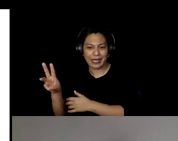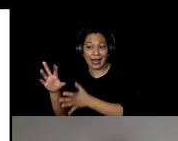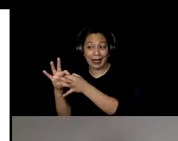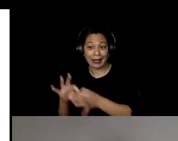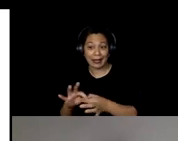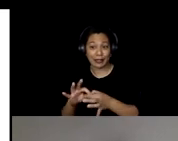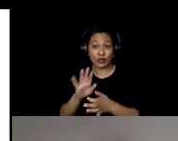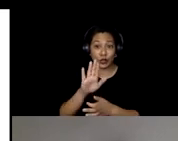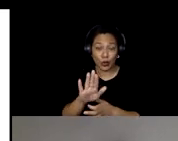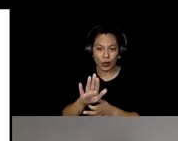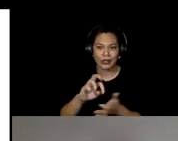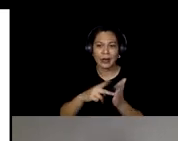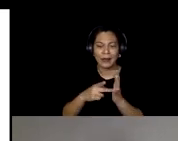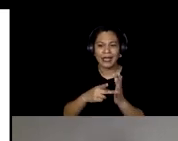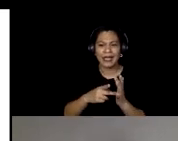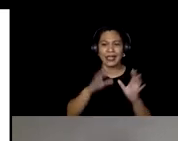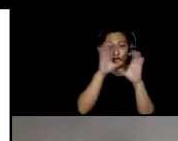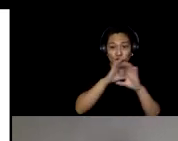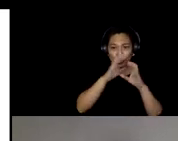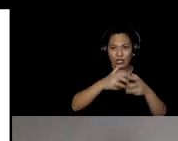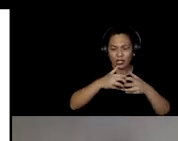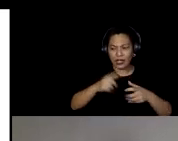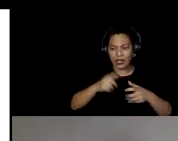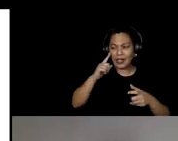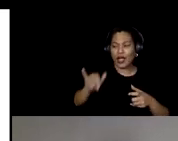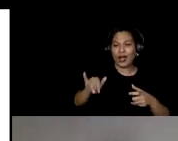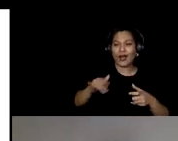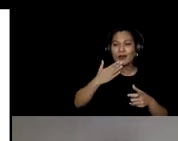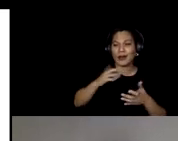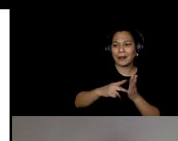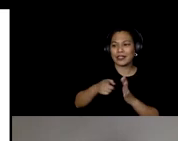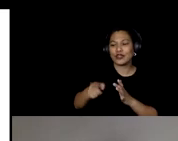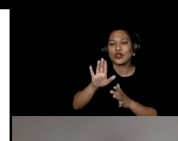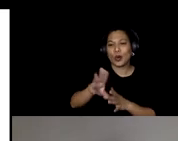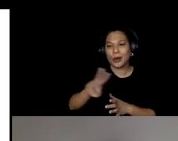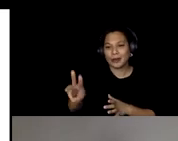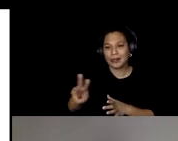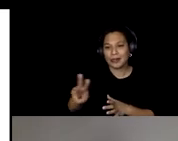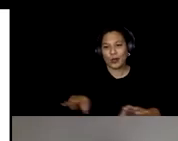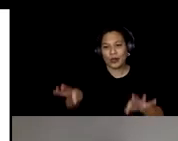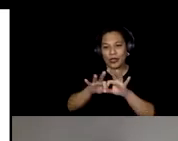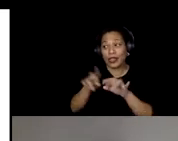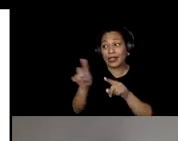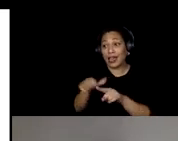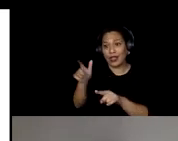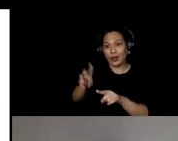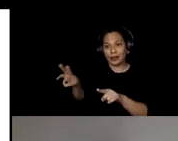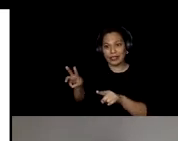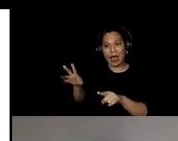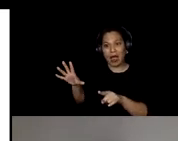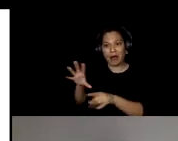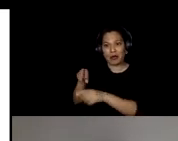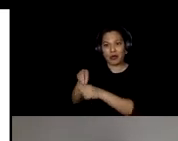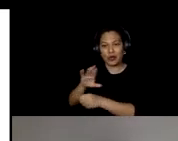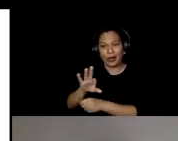it as though it's like a vote of confidence. It tells them that like your site has something that's worth looking at. So